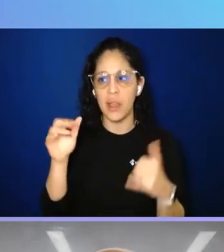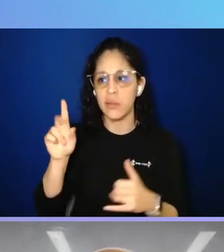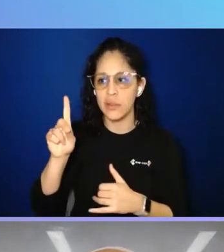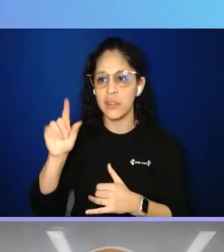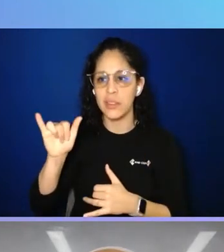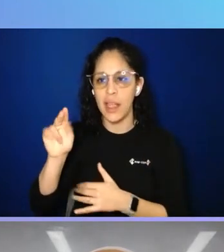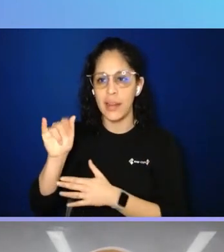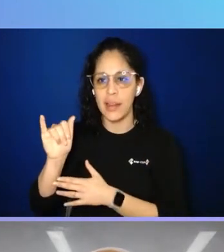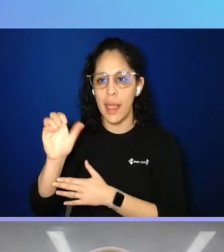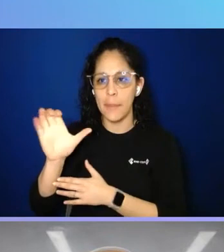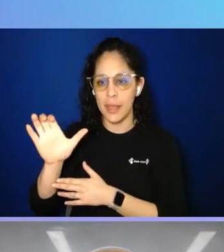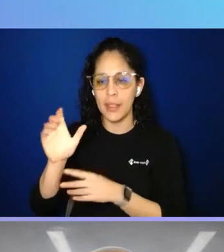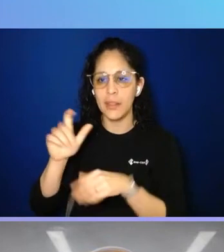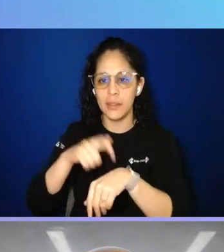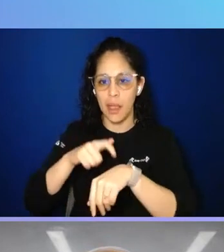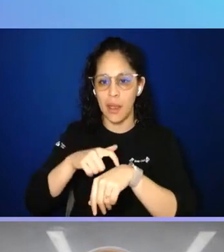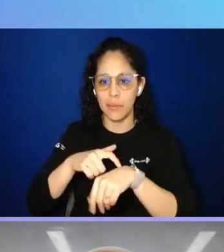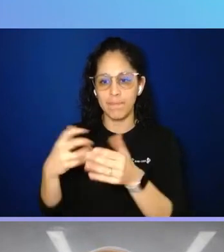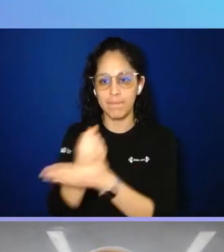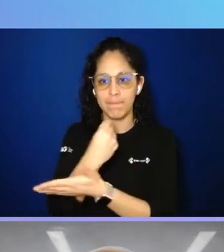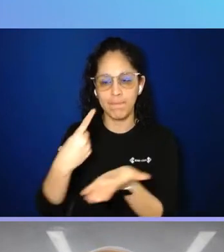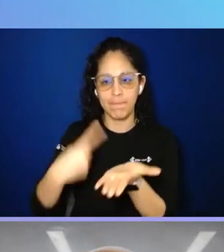So in the slides, I'm showing